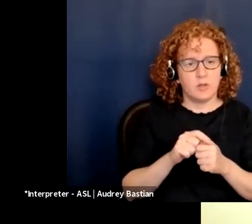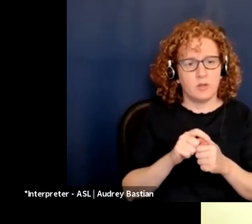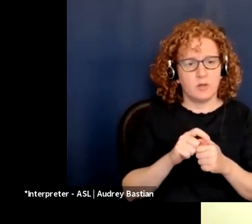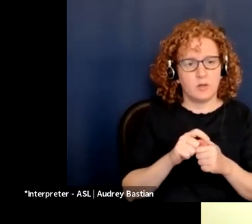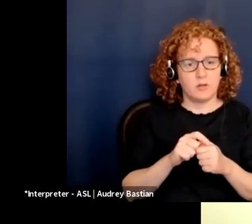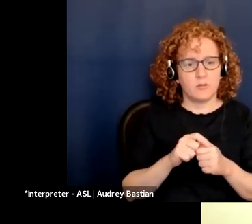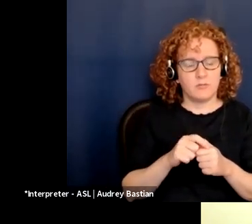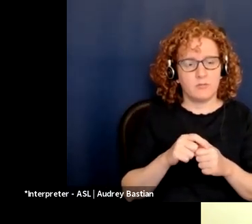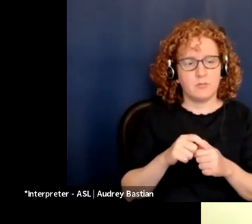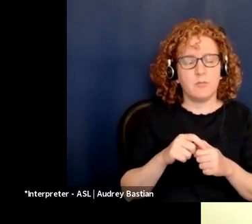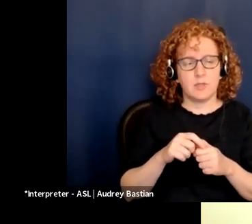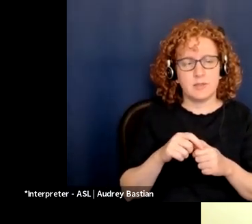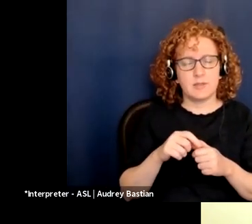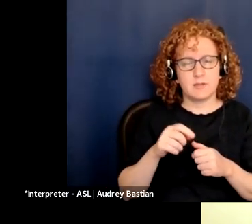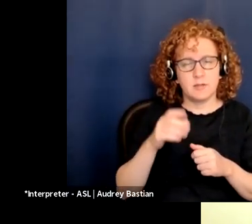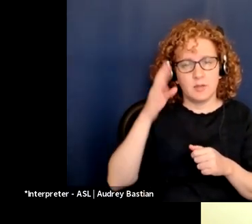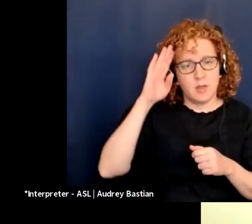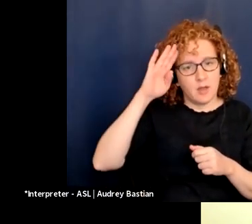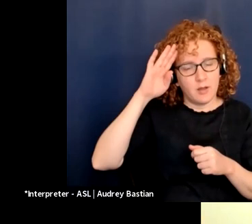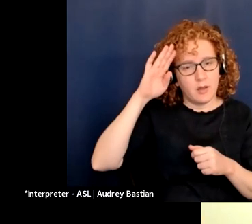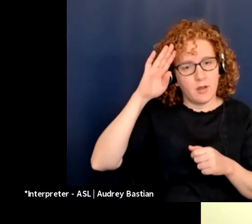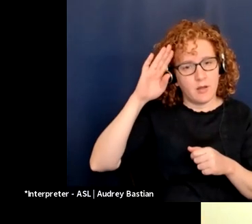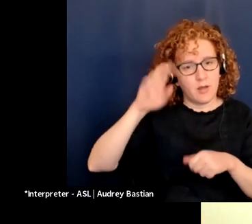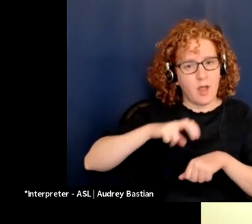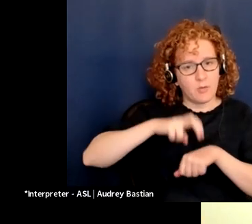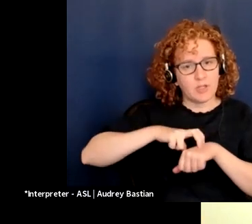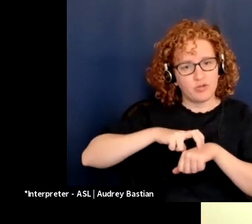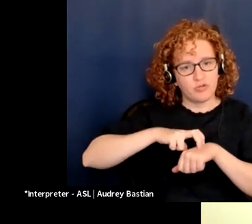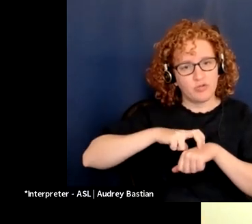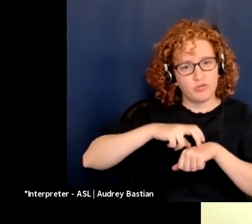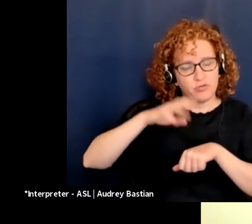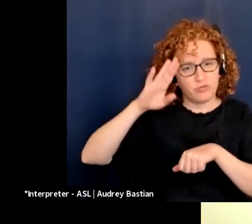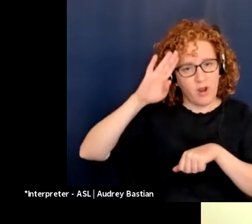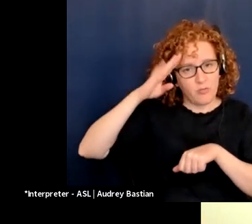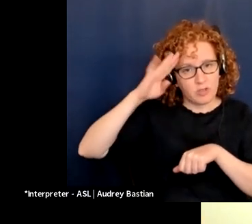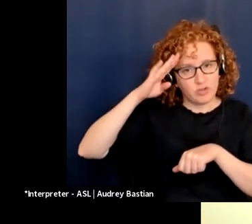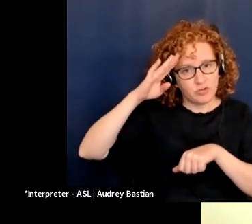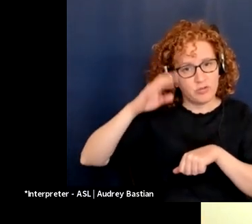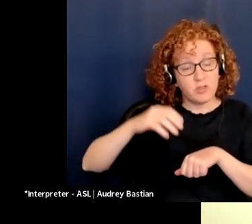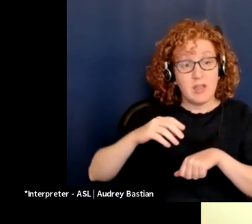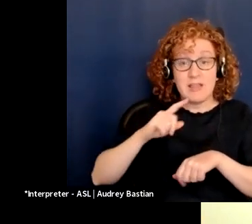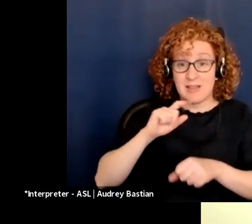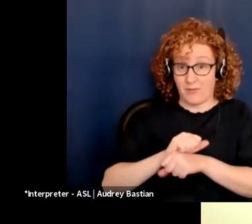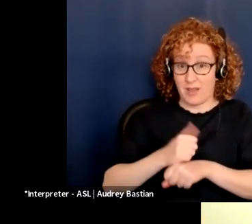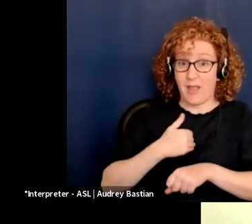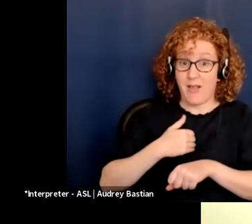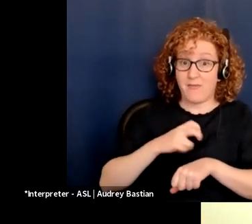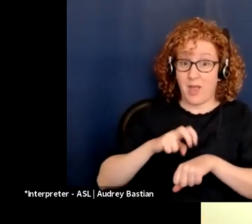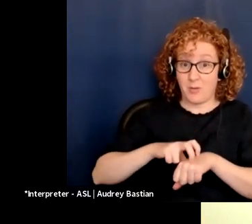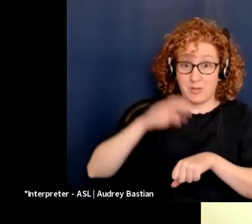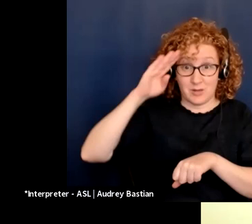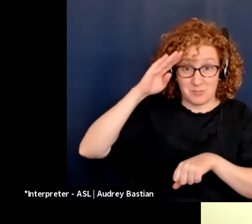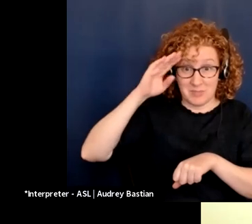Did I get that right? And there are definitely Irish people in disability Twitter. So